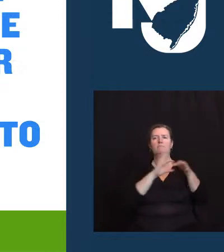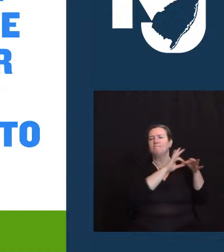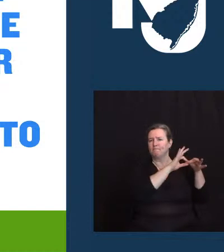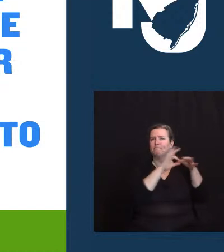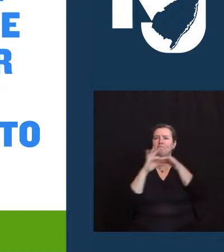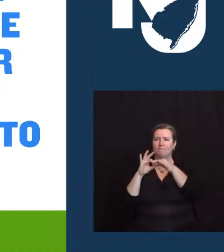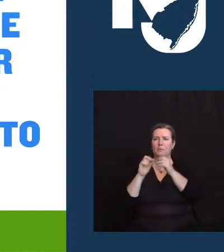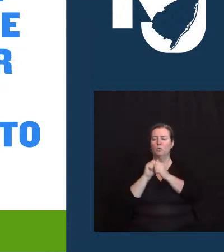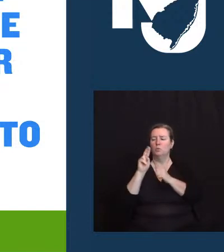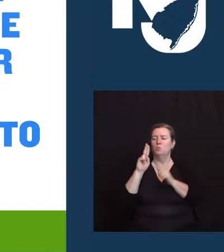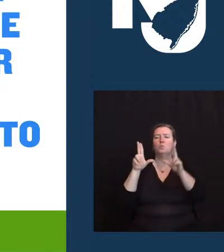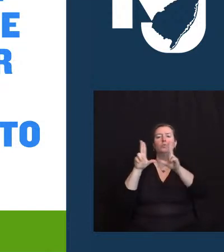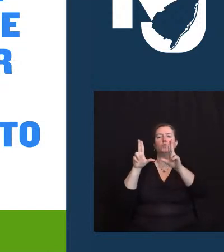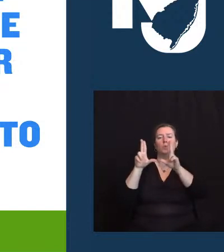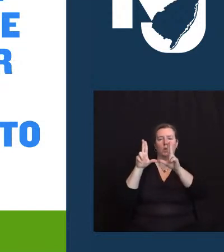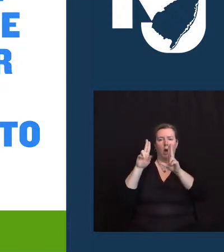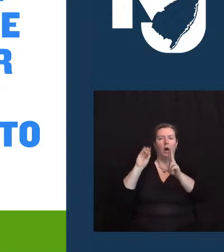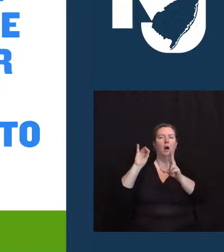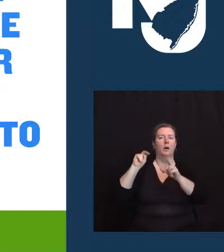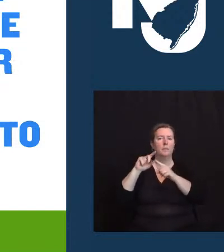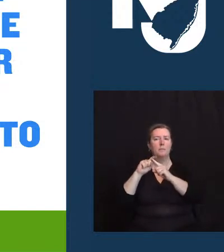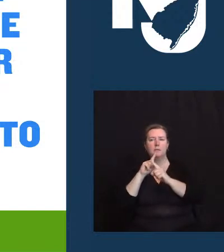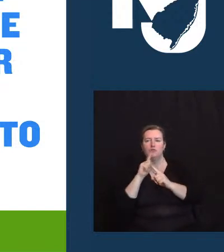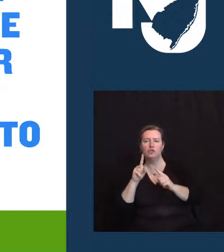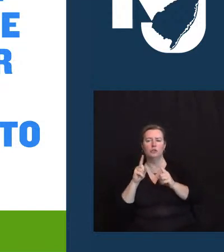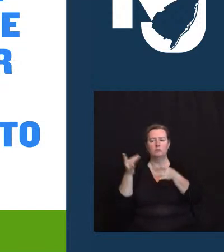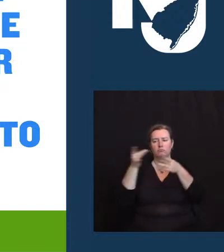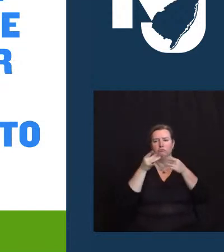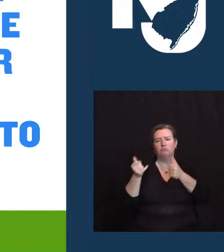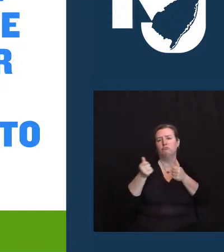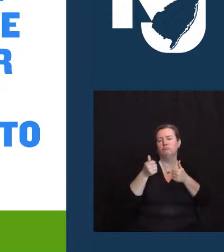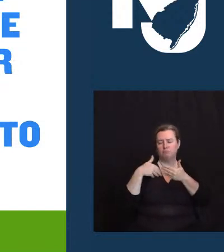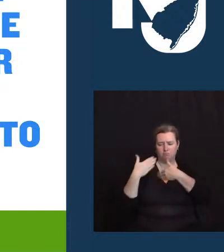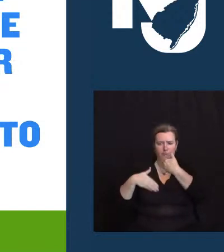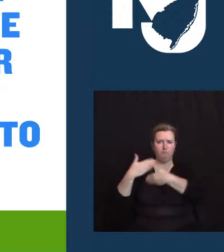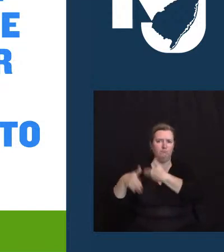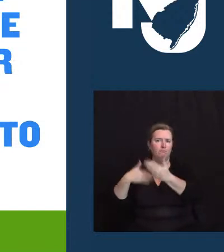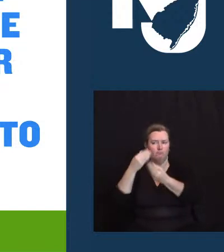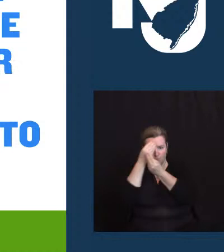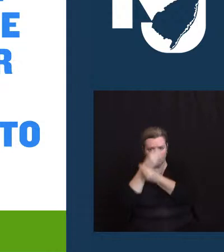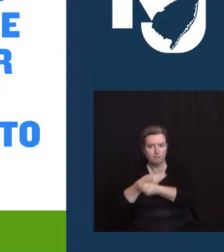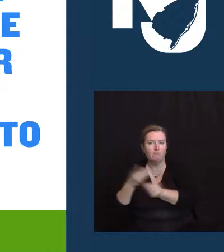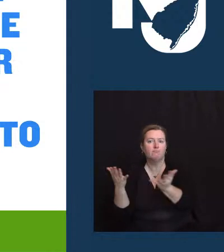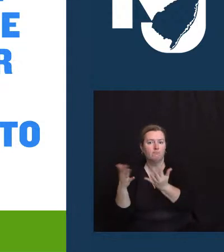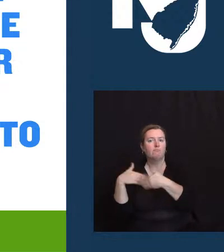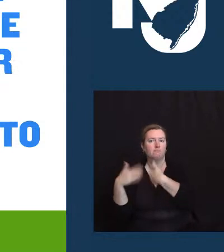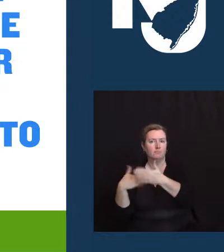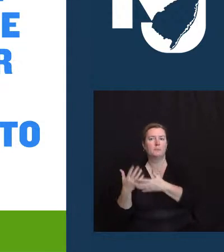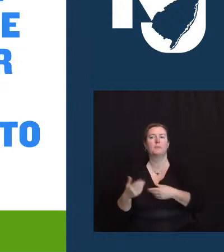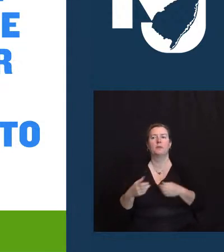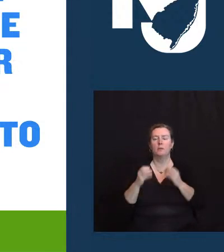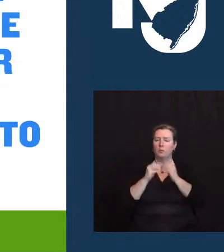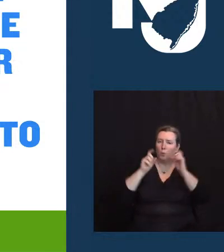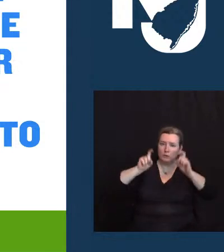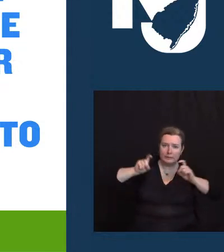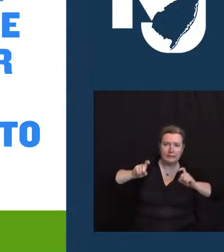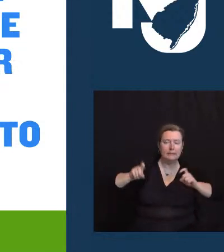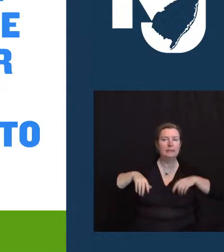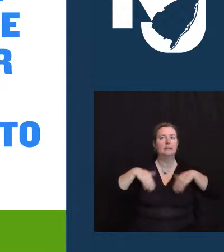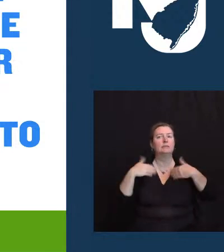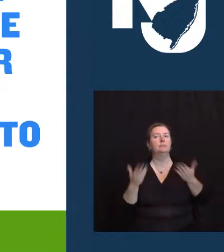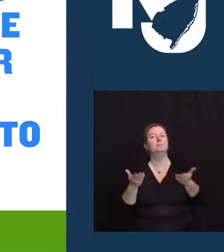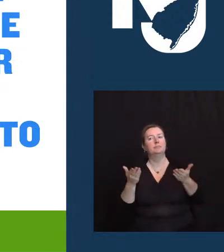out operational or other logistical aspects, especially if there's a need for larger scale testing of workers over the next couple of